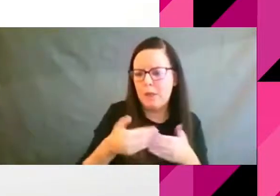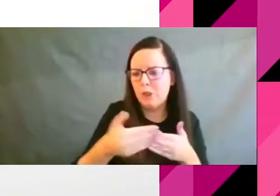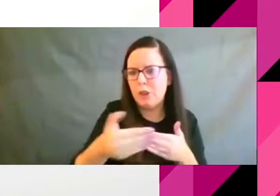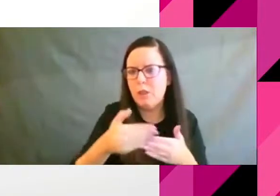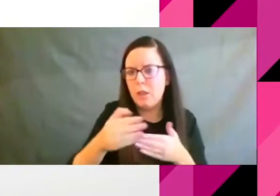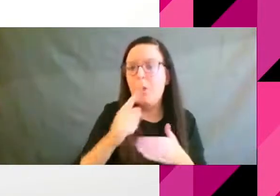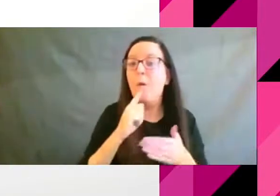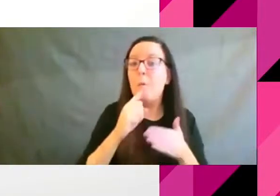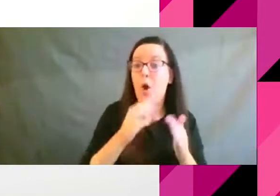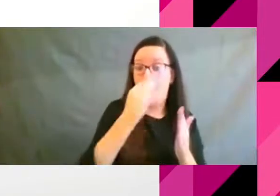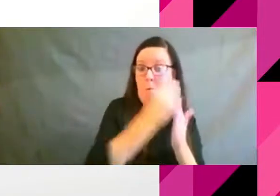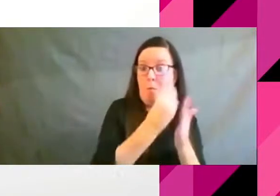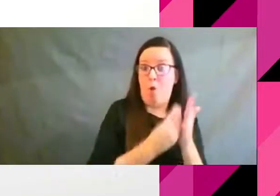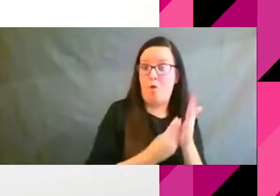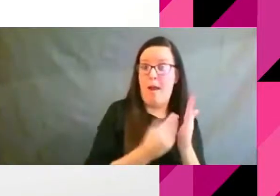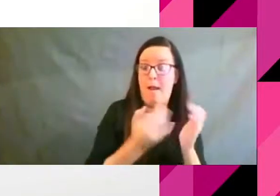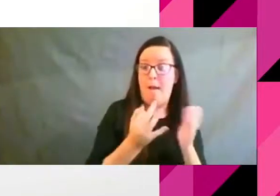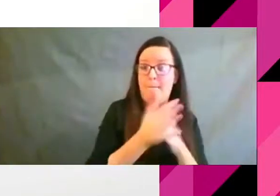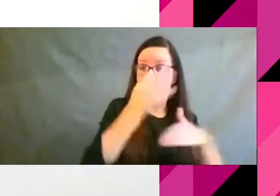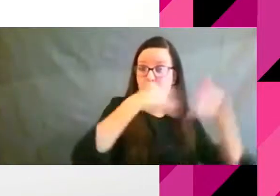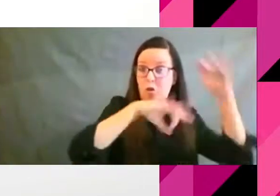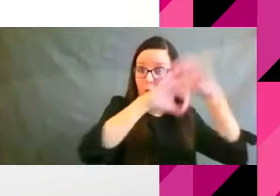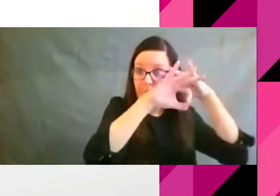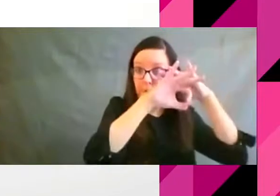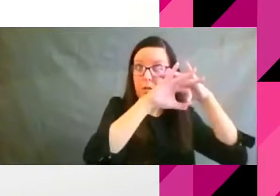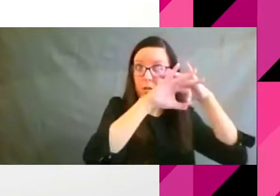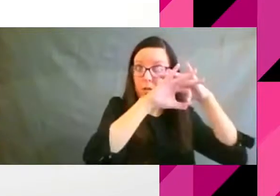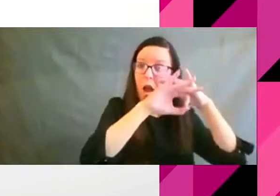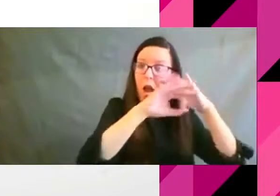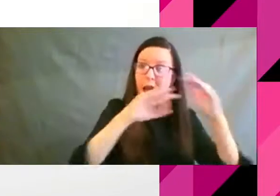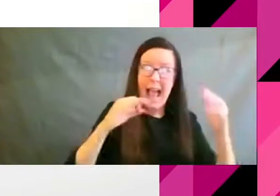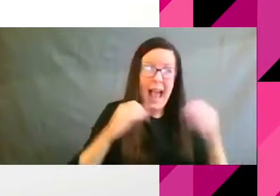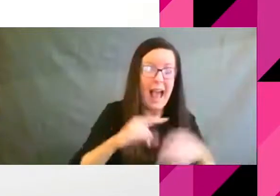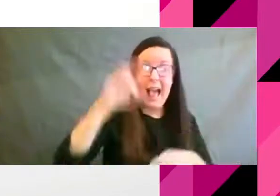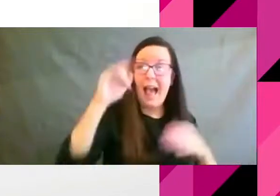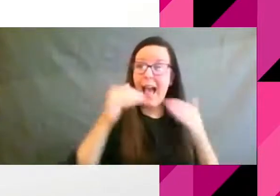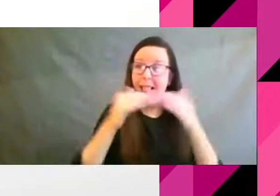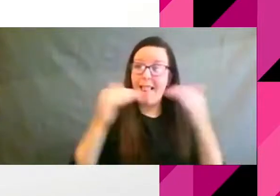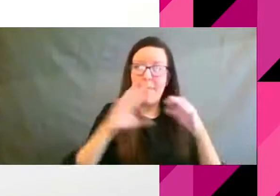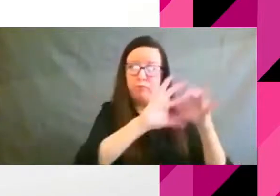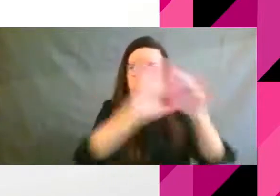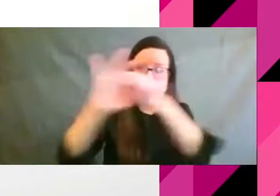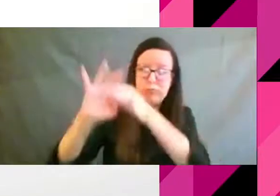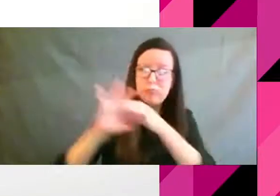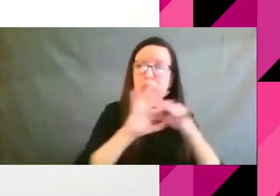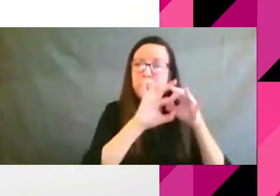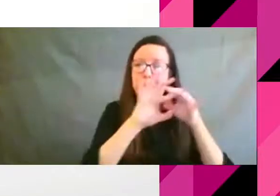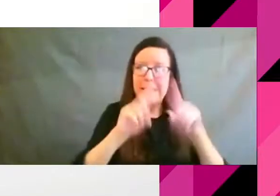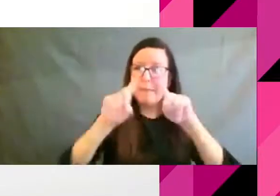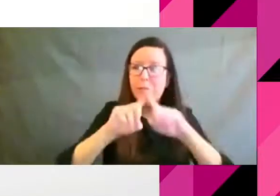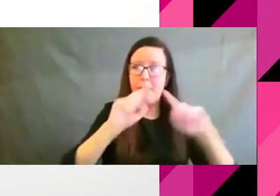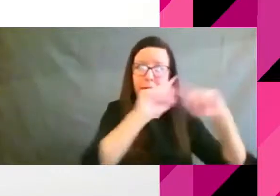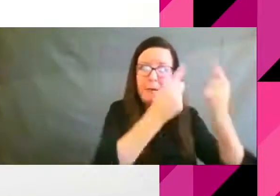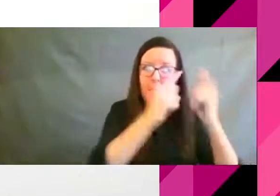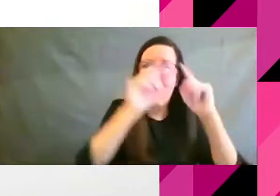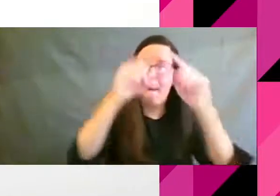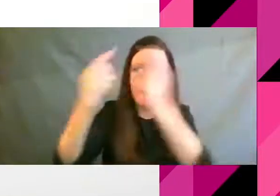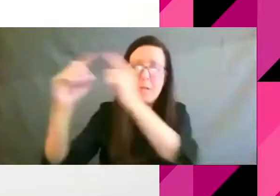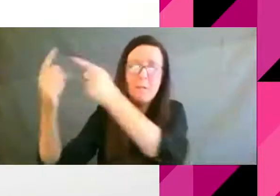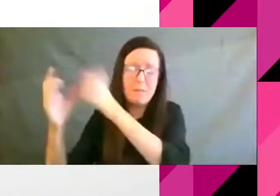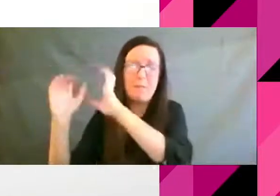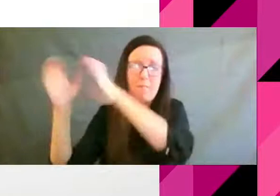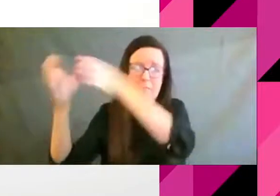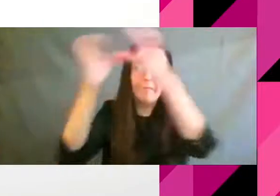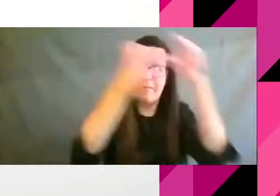to establishing a high-level cross-departmental and cross-agency task force to consider the mental health and addiction challenges of those in